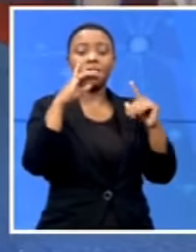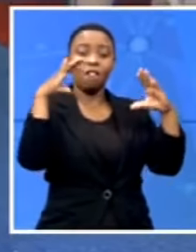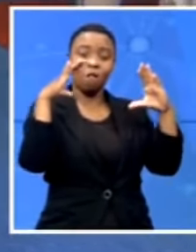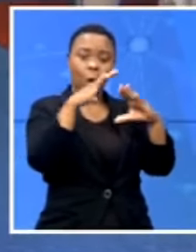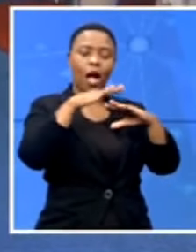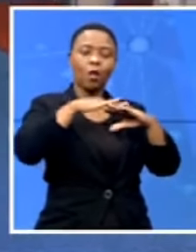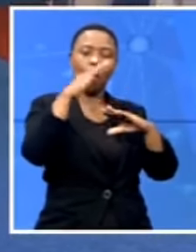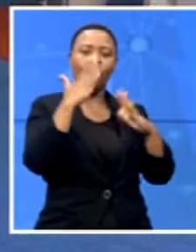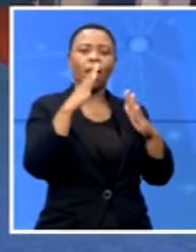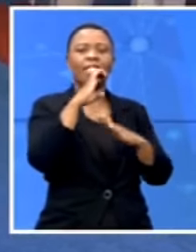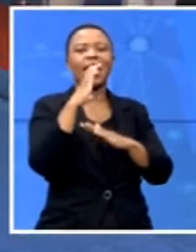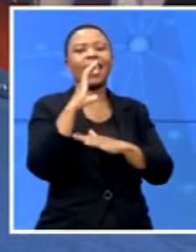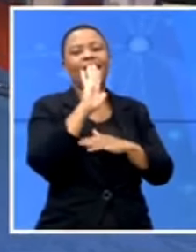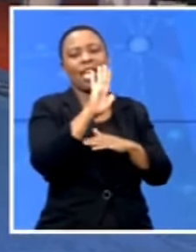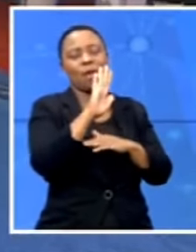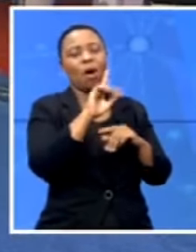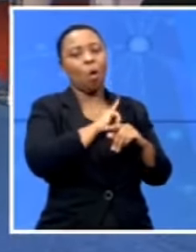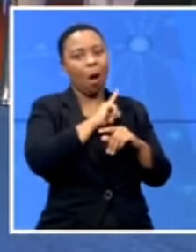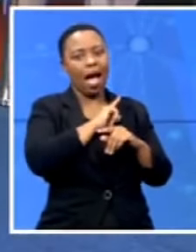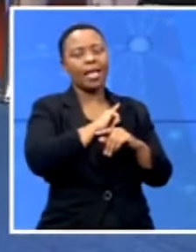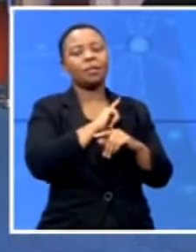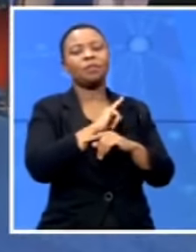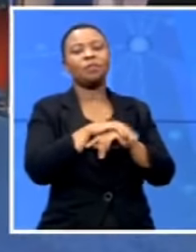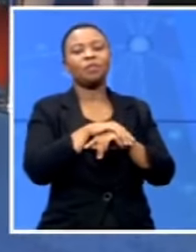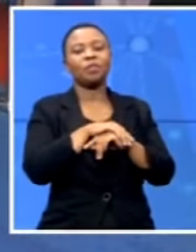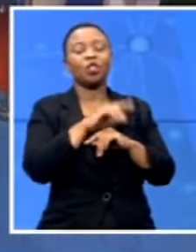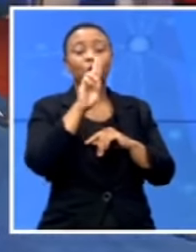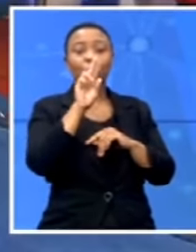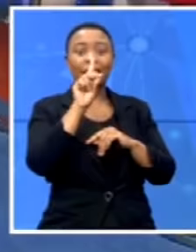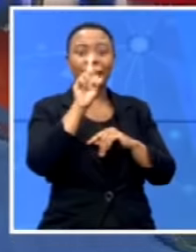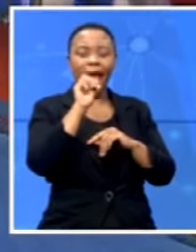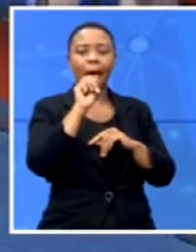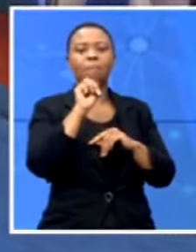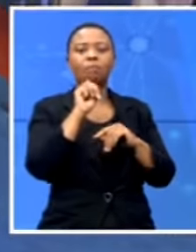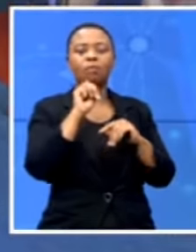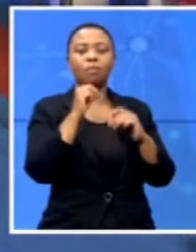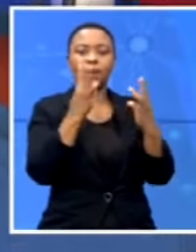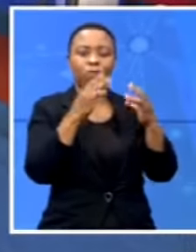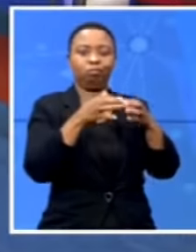stronghold of the UDM. With the numbers trickling in, Unati, they have around